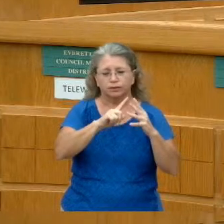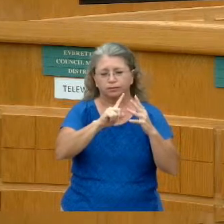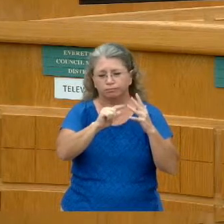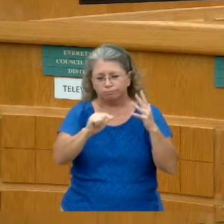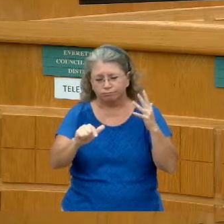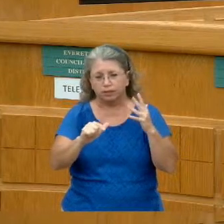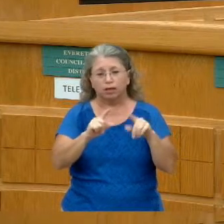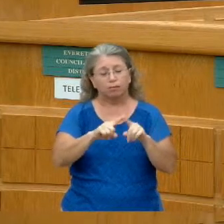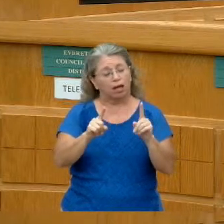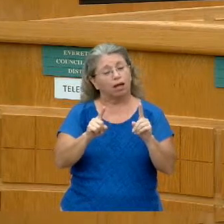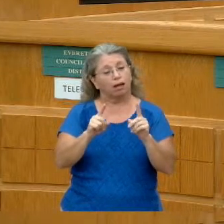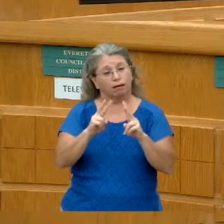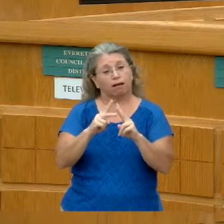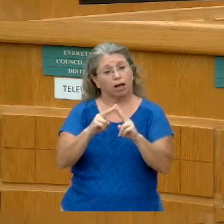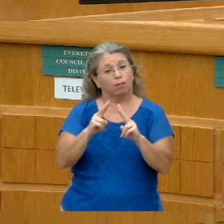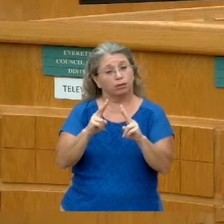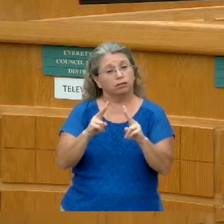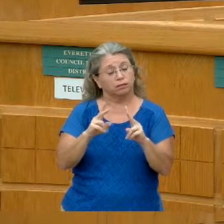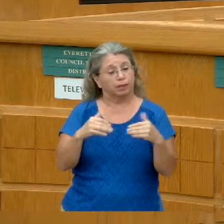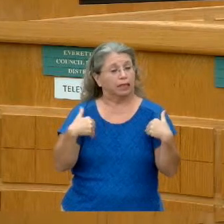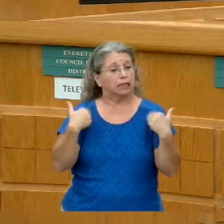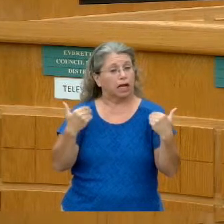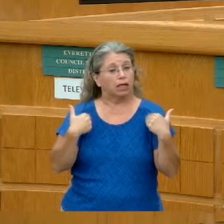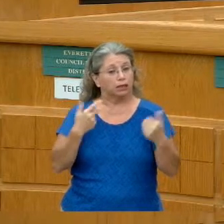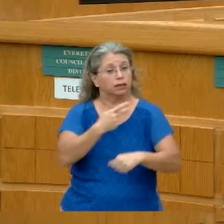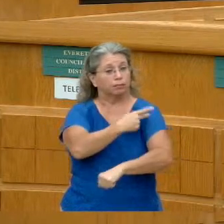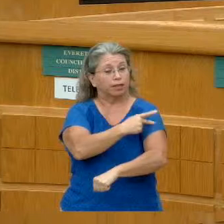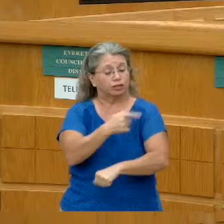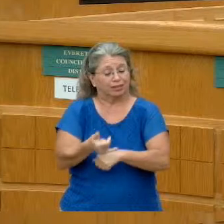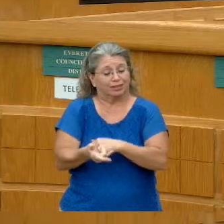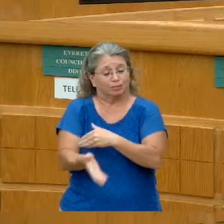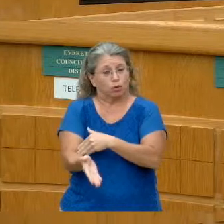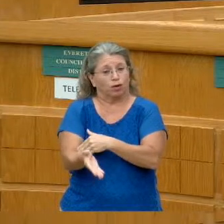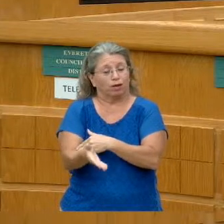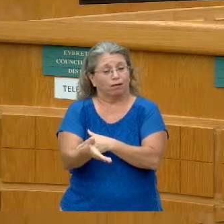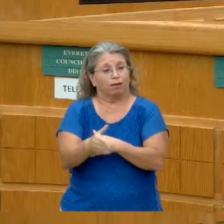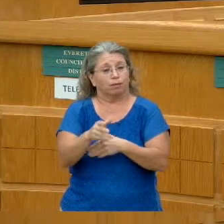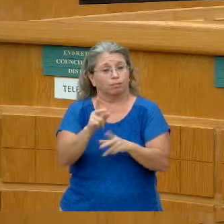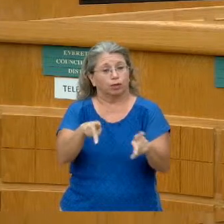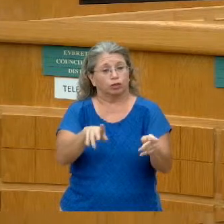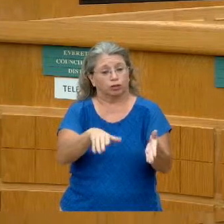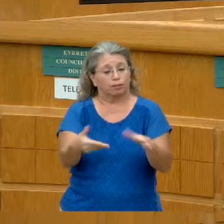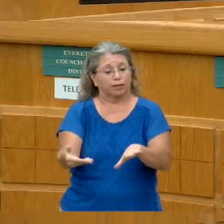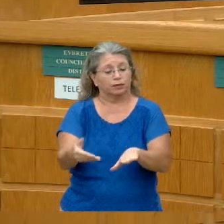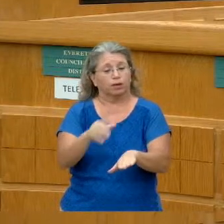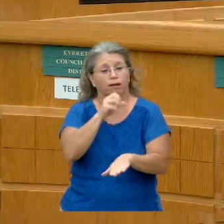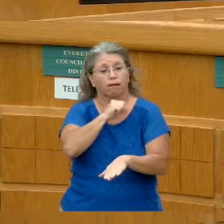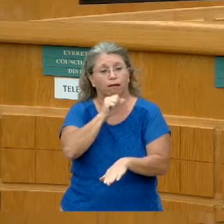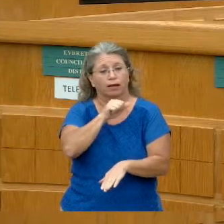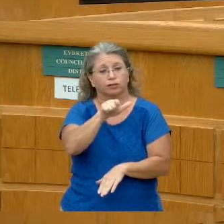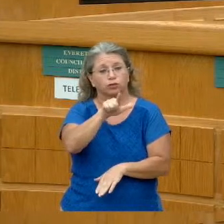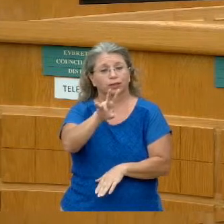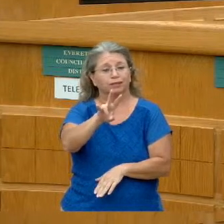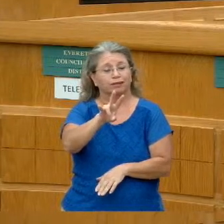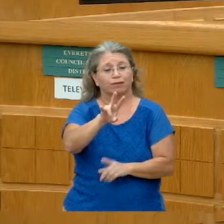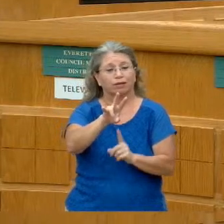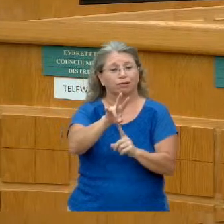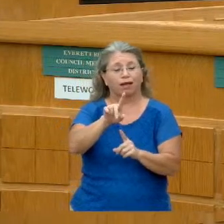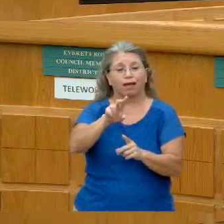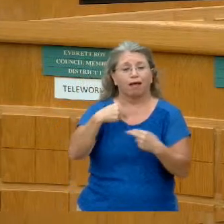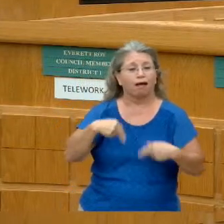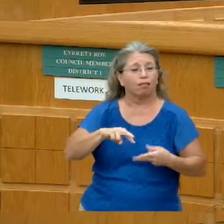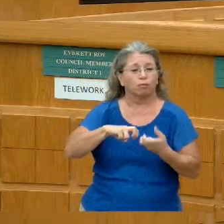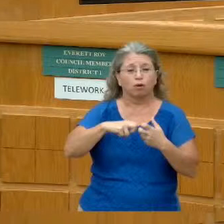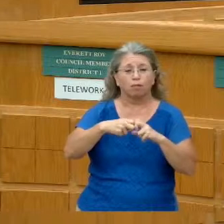them have been younger patients. This morning was a 27-year-old person who only comorbidity was